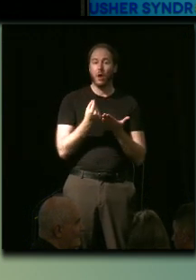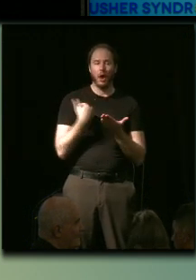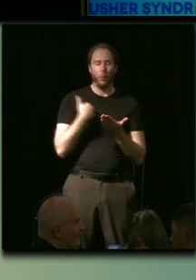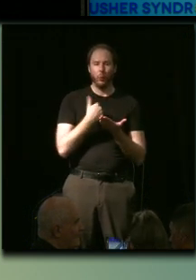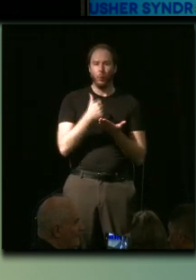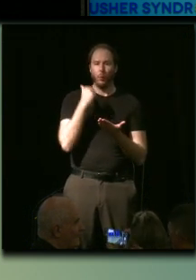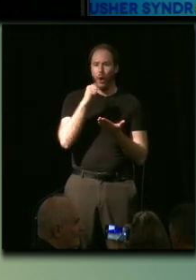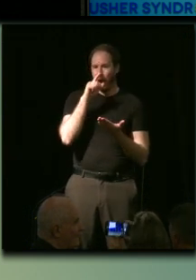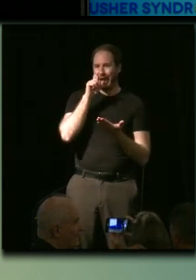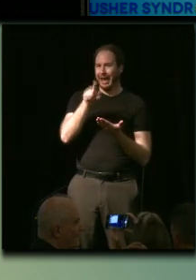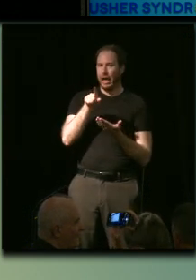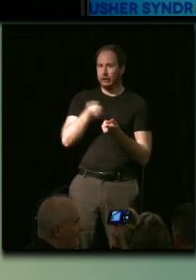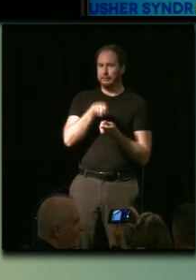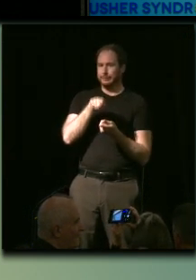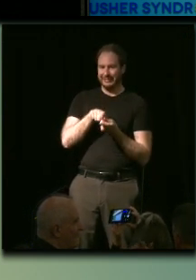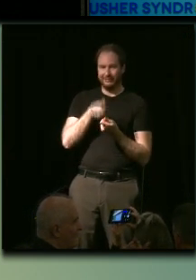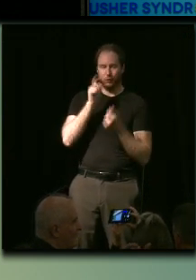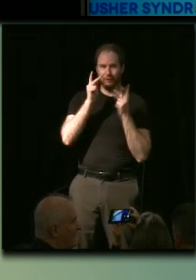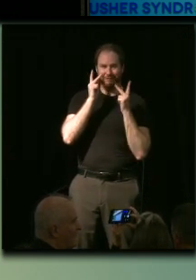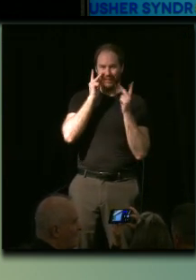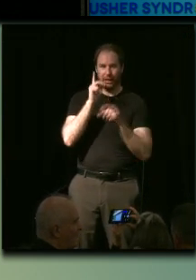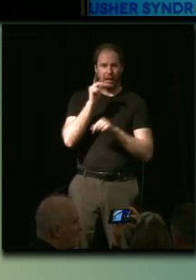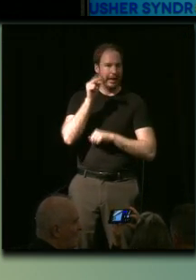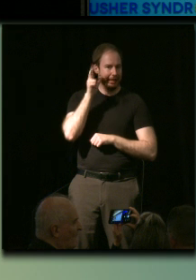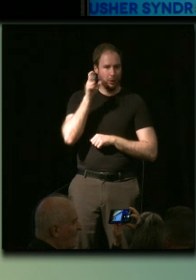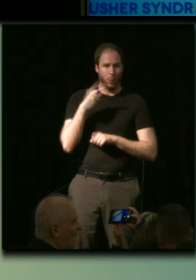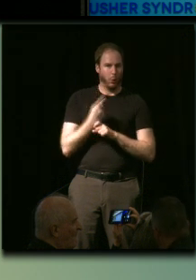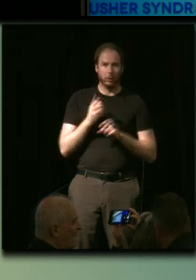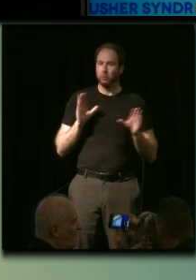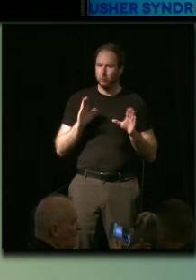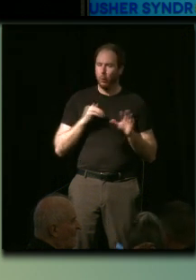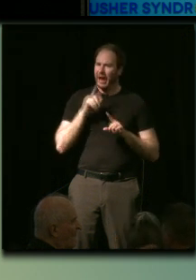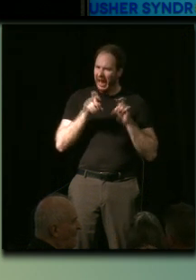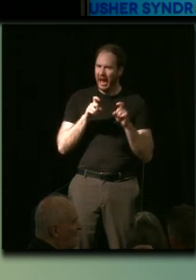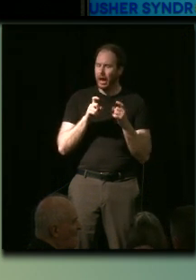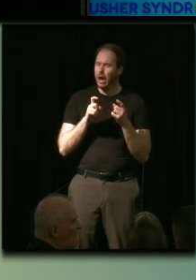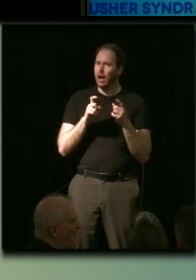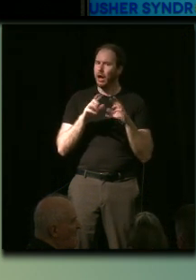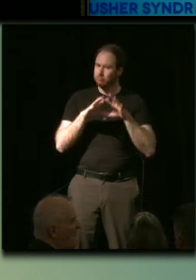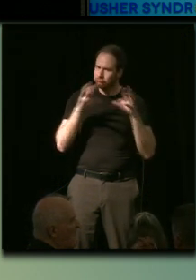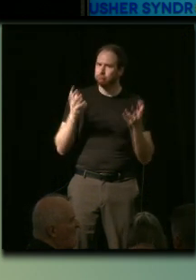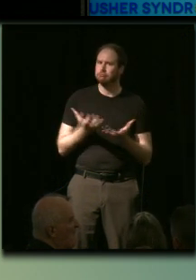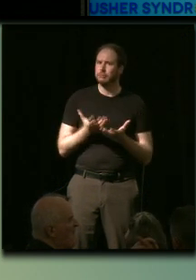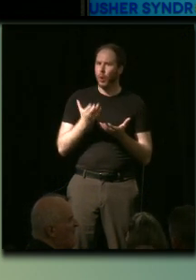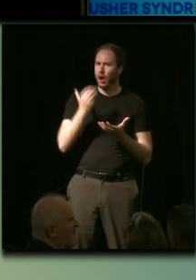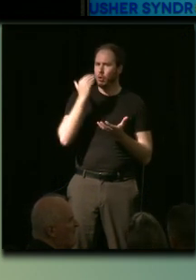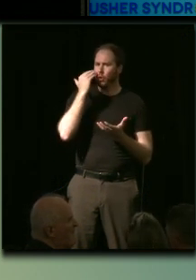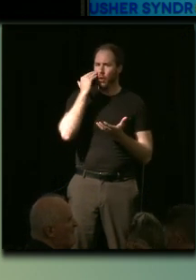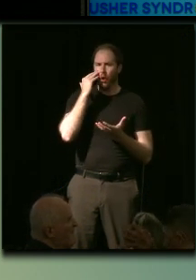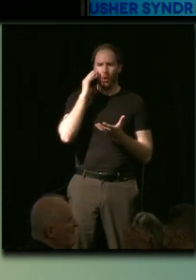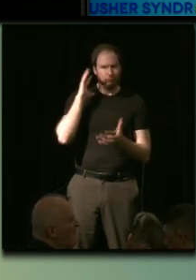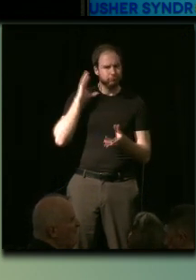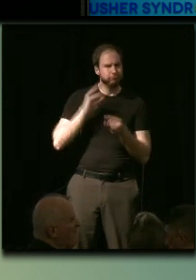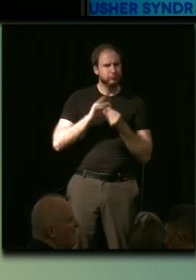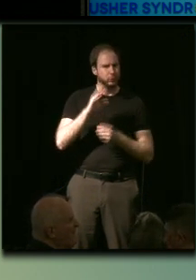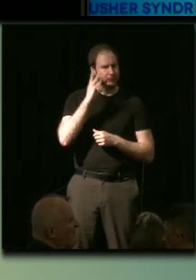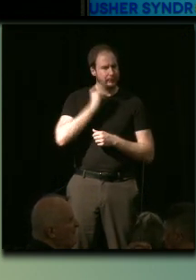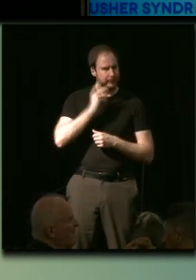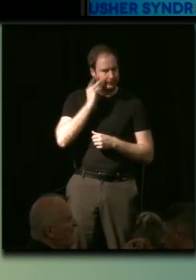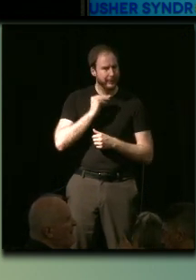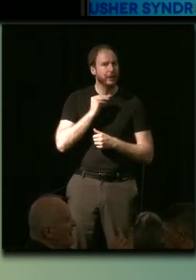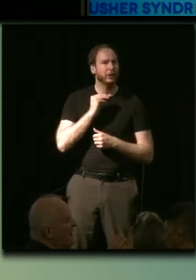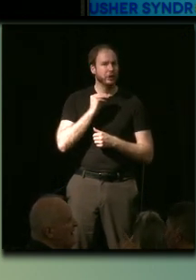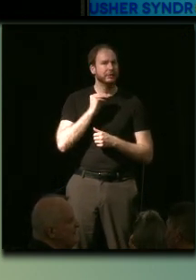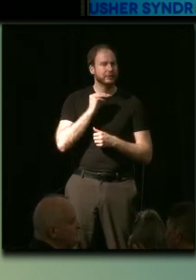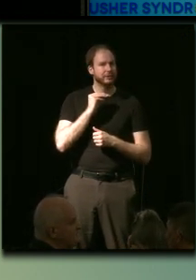ask just specifically about vision and hearing. We really ask in a very kind of global, agnostic